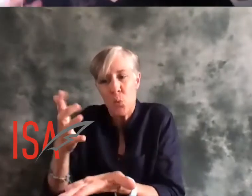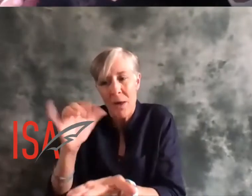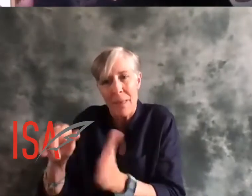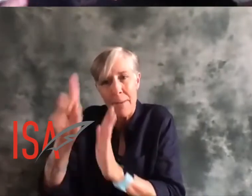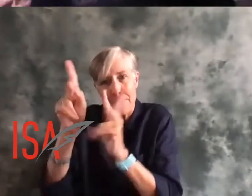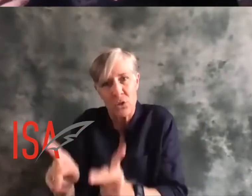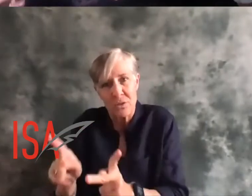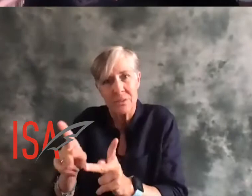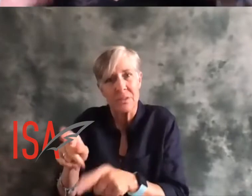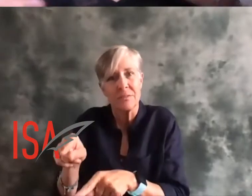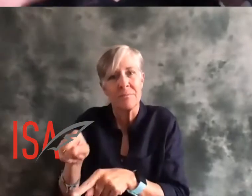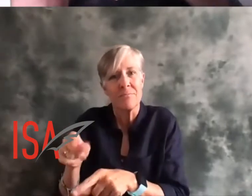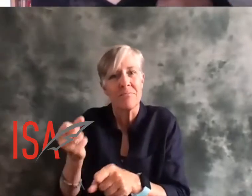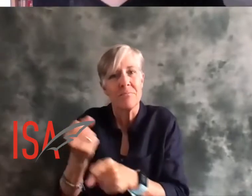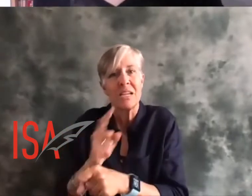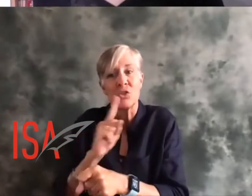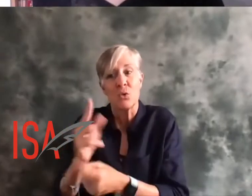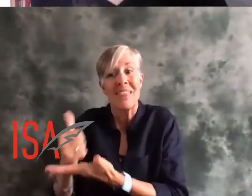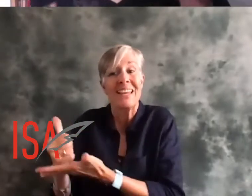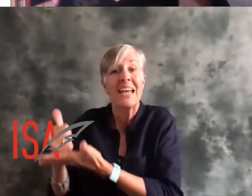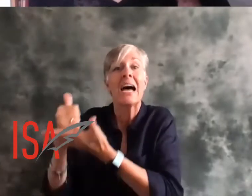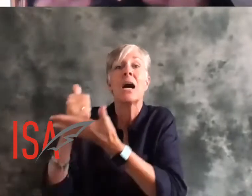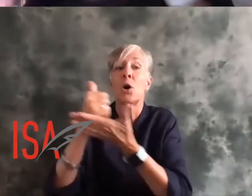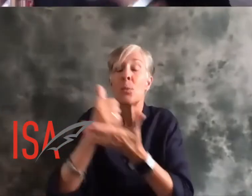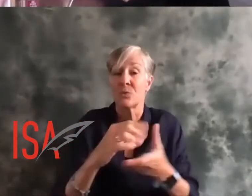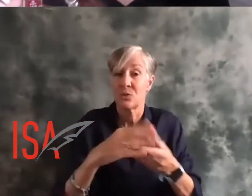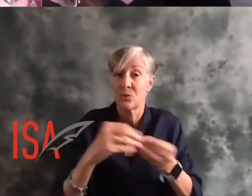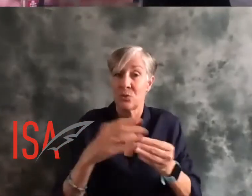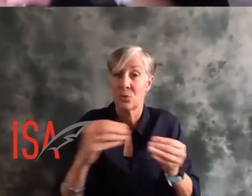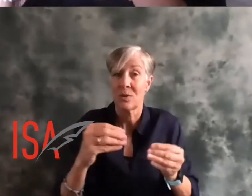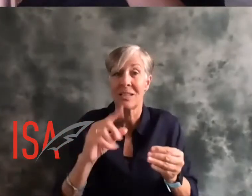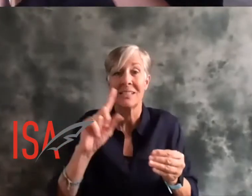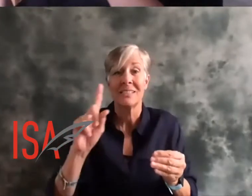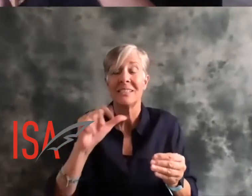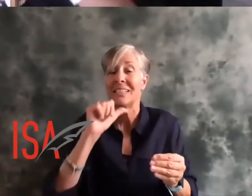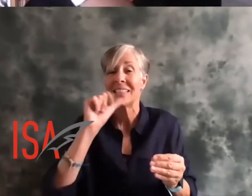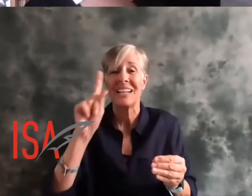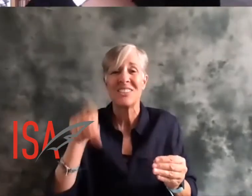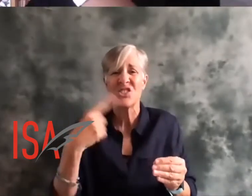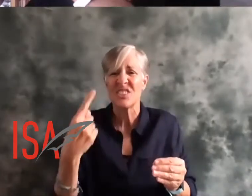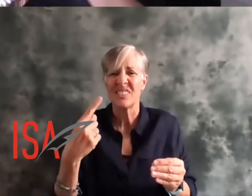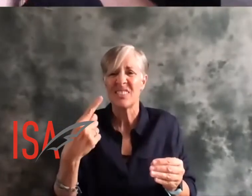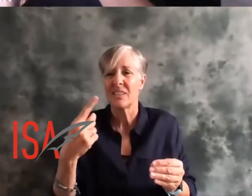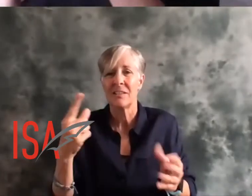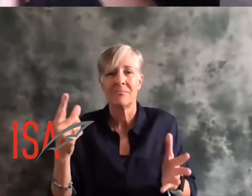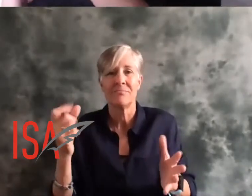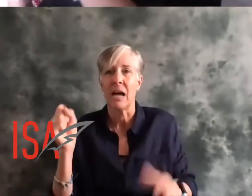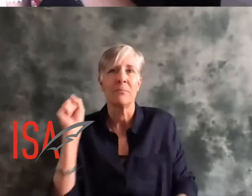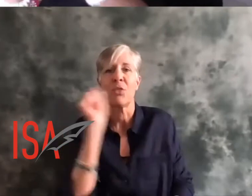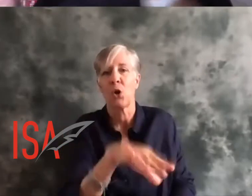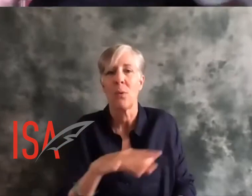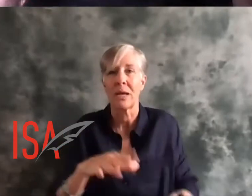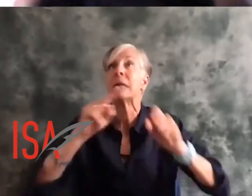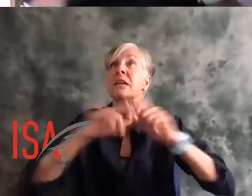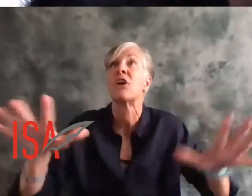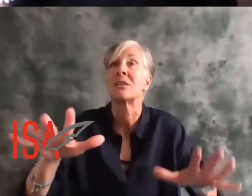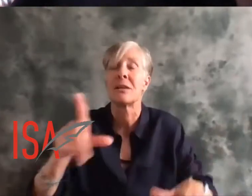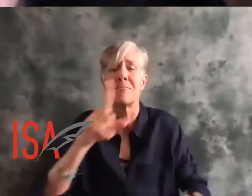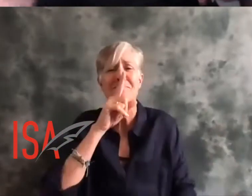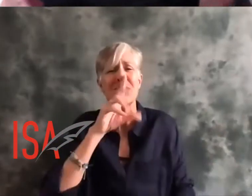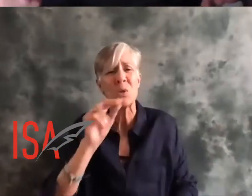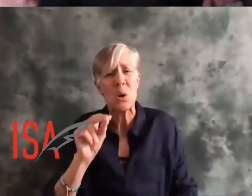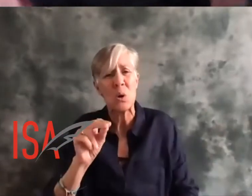that is helping your story along. It's not just a side piece that you're throwing in because, hey, diversity.